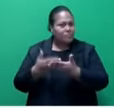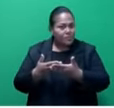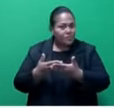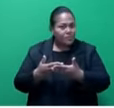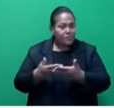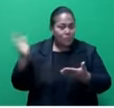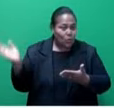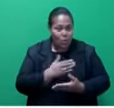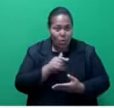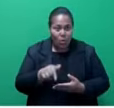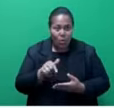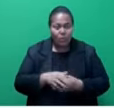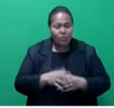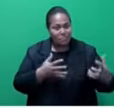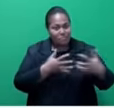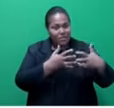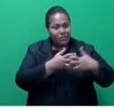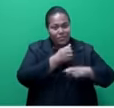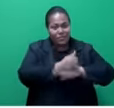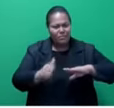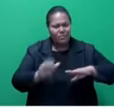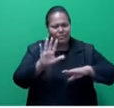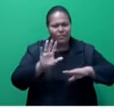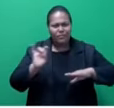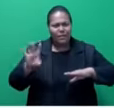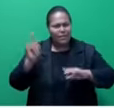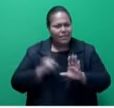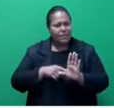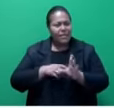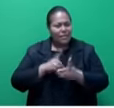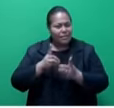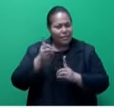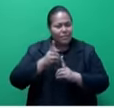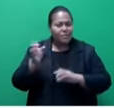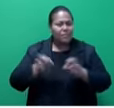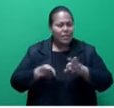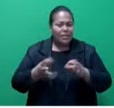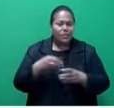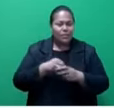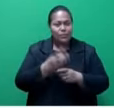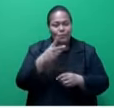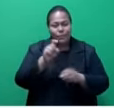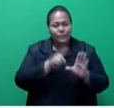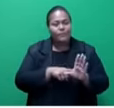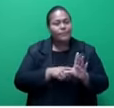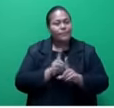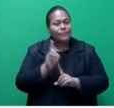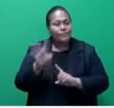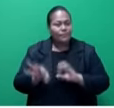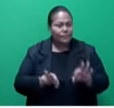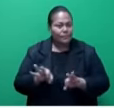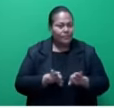Speaker, aligns to government's 5- and 10-year development plans, including the 20-year development plan. Mr. Speaker, interestingly